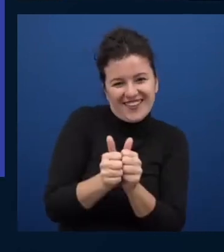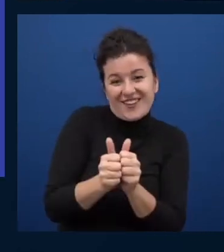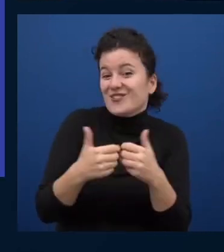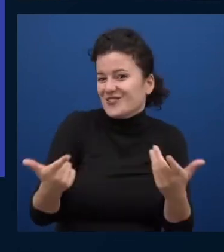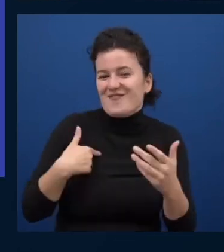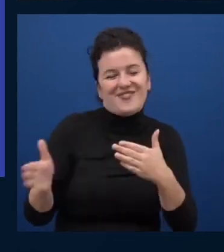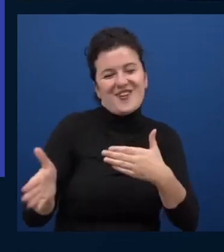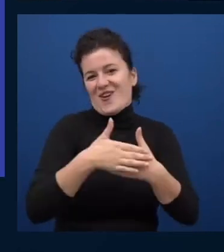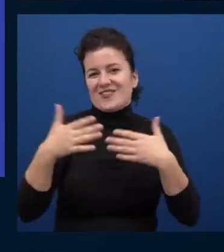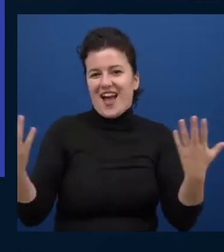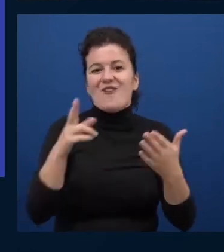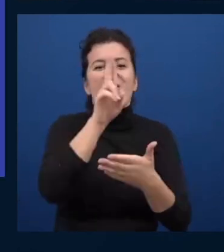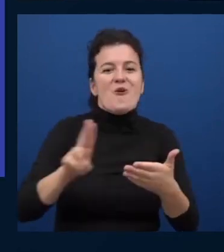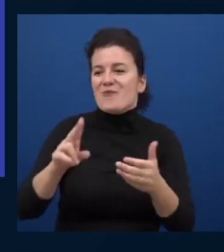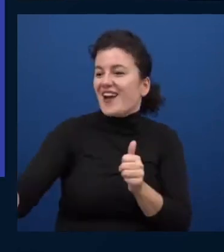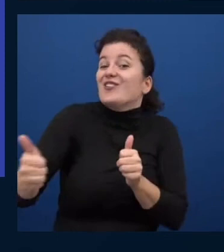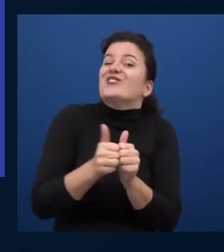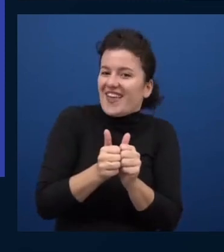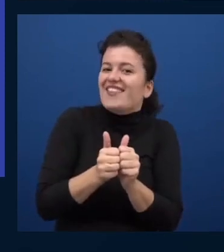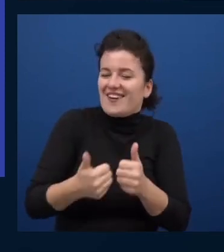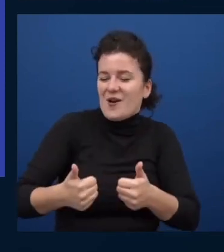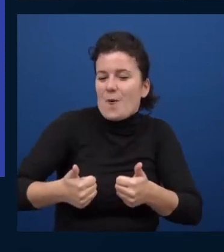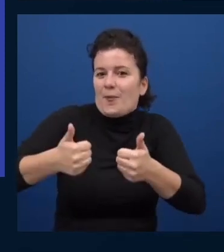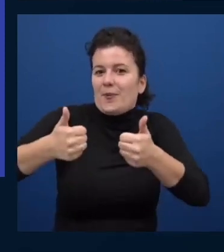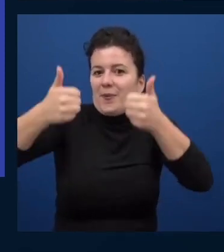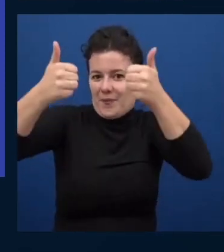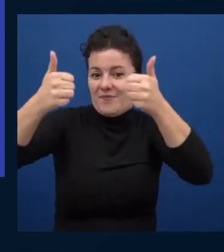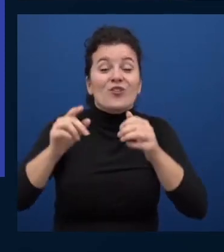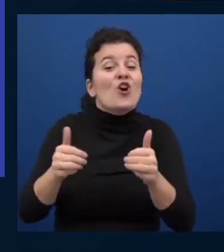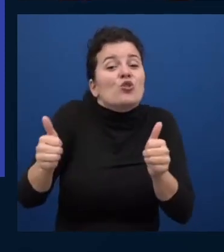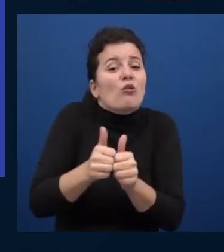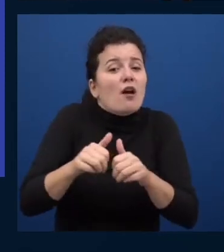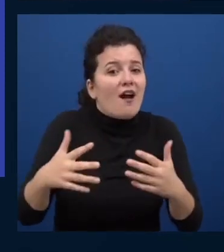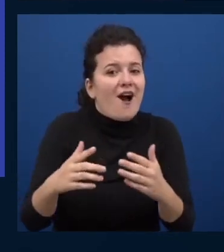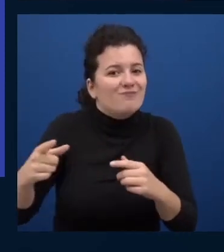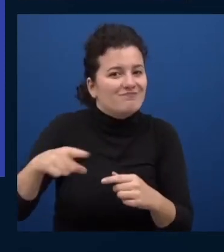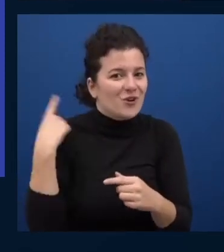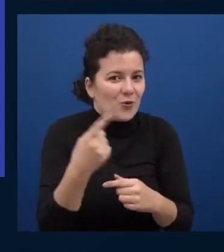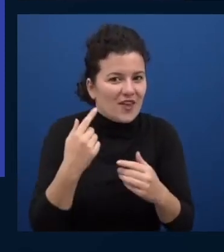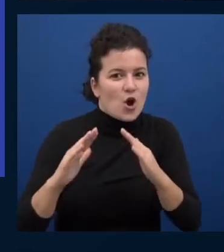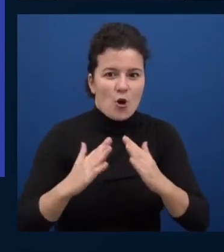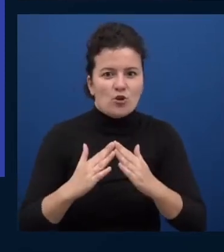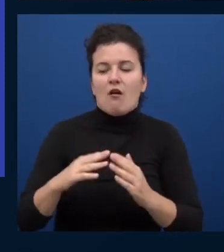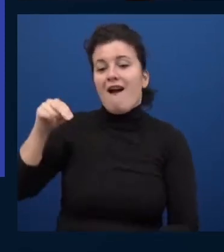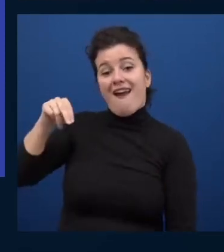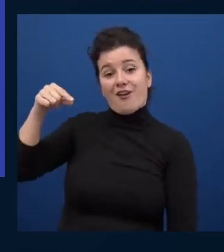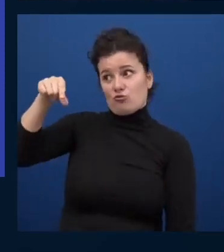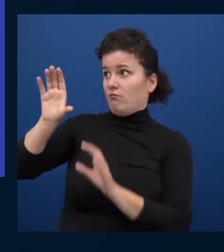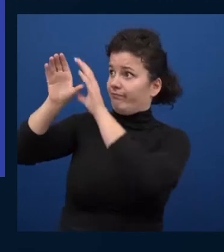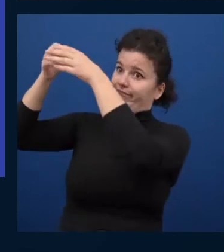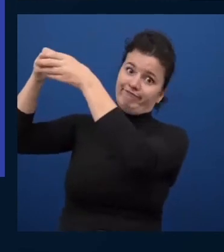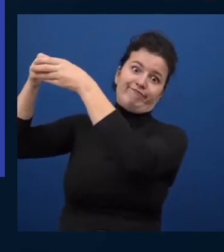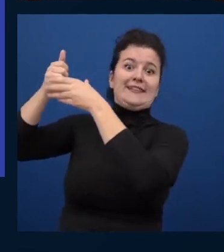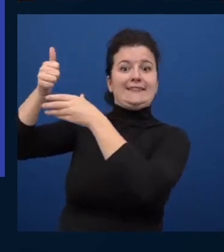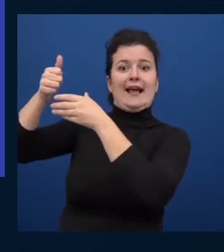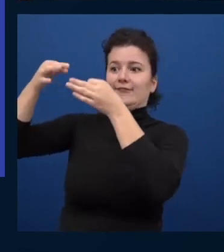make Umbraco better together, together as a community. It's not HQ doing Umbraco and you get to get it for